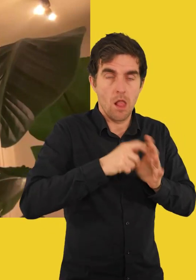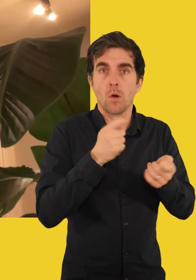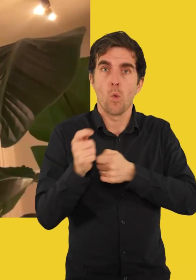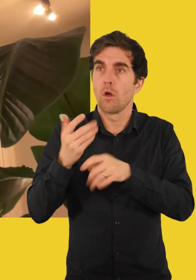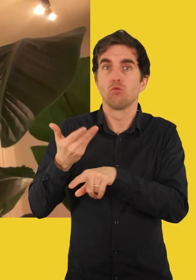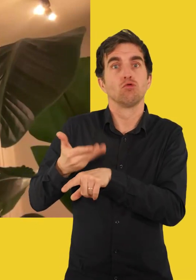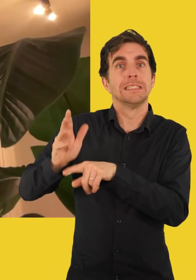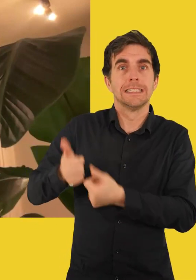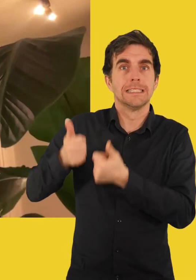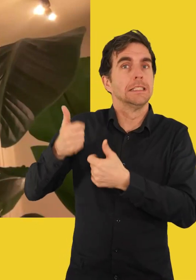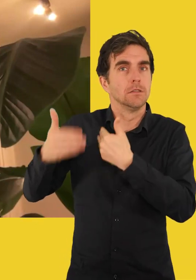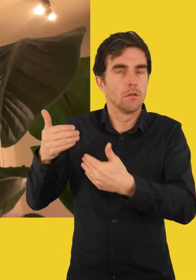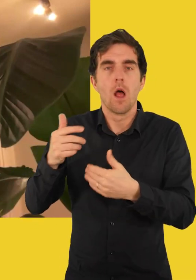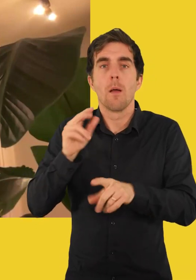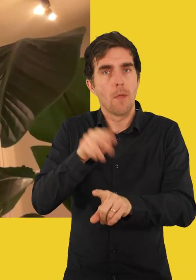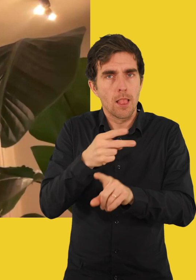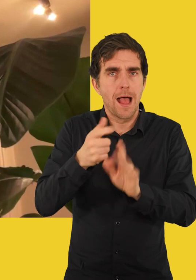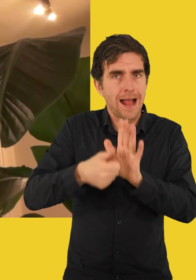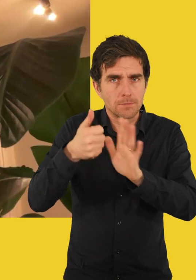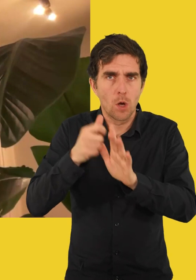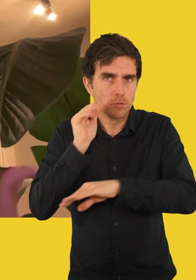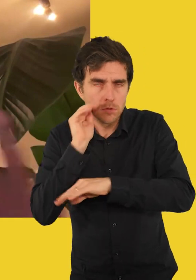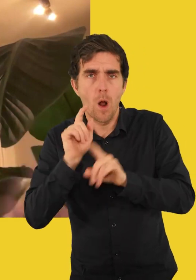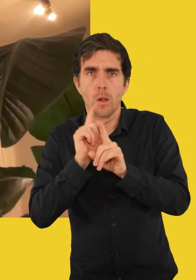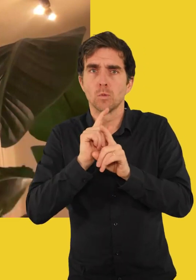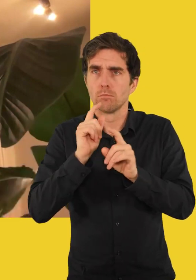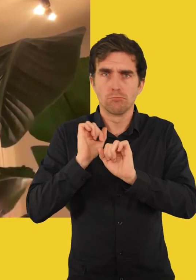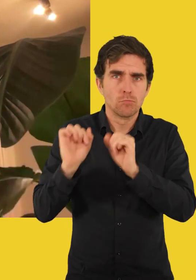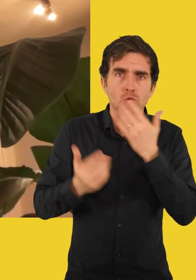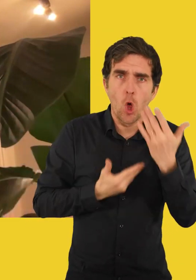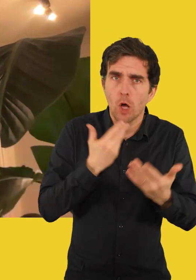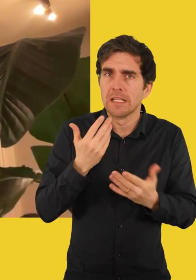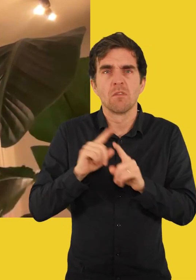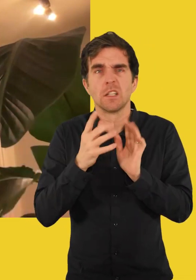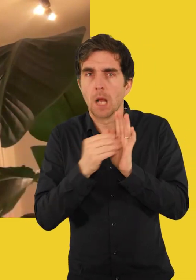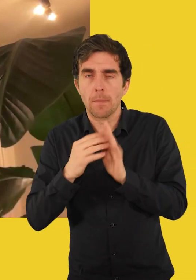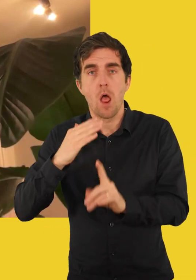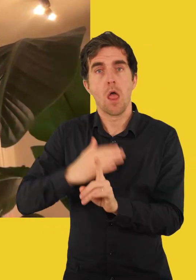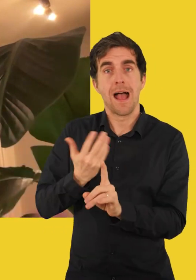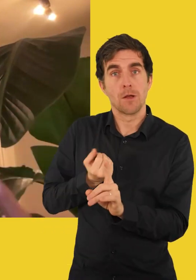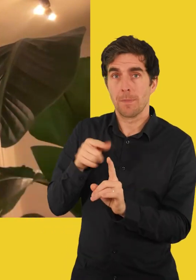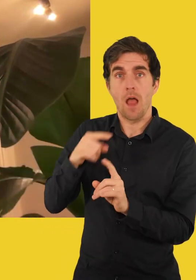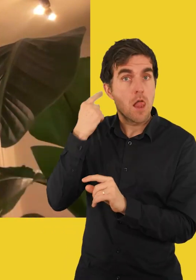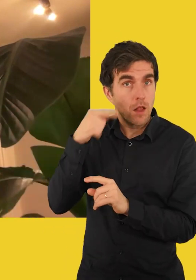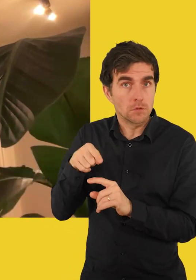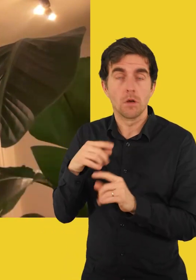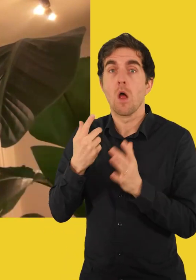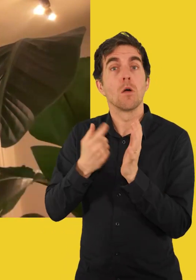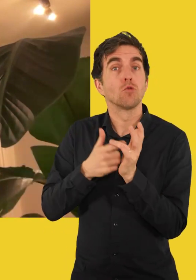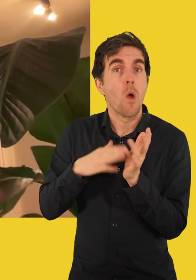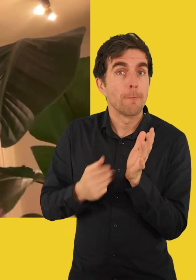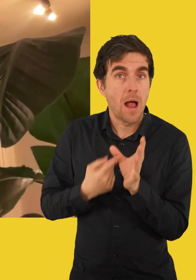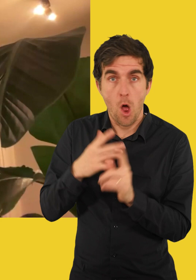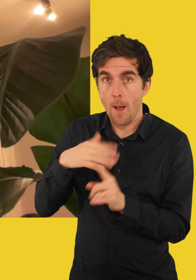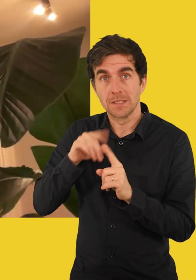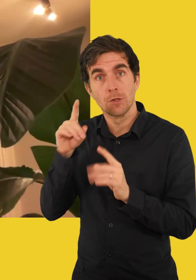hearing both experts speak to the issues, but also personal stories from, for example, low-income neighborhoods in London, Roma communities in